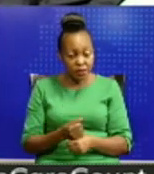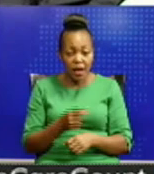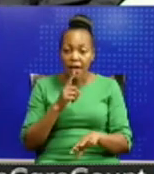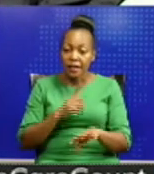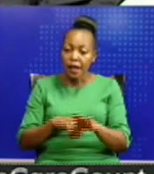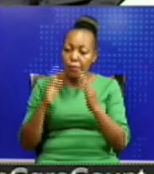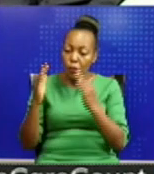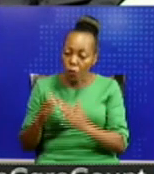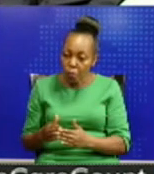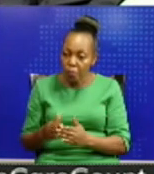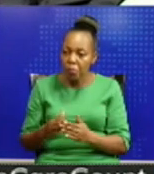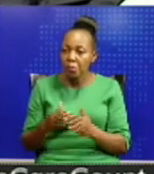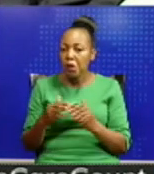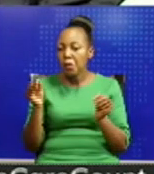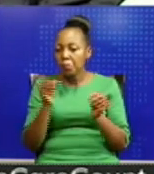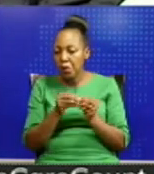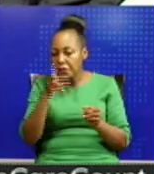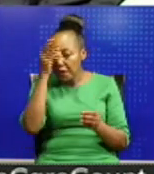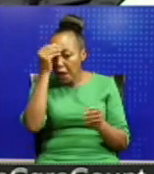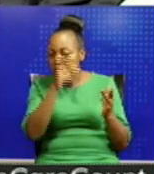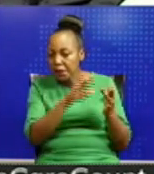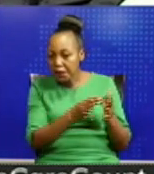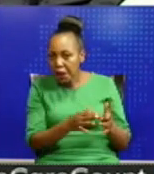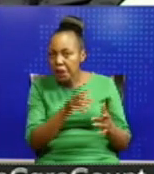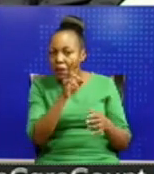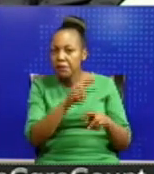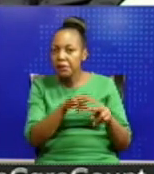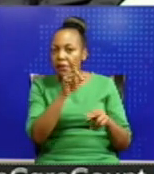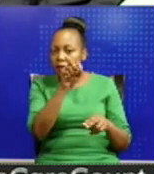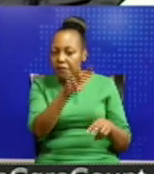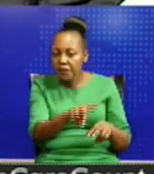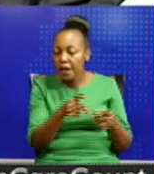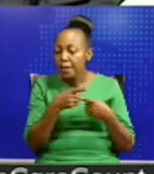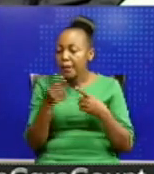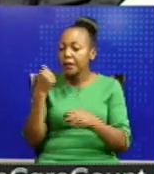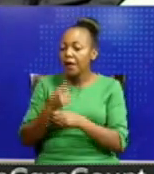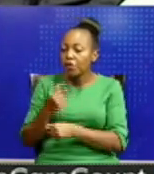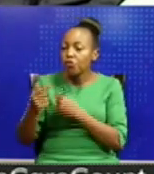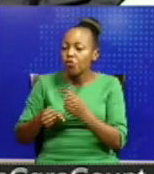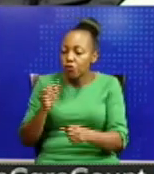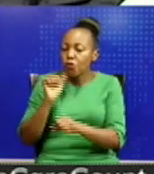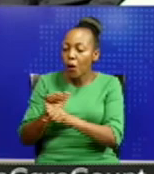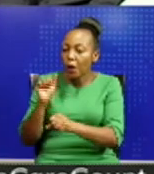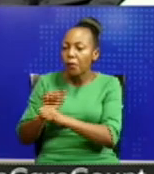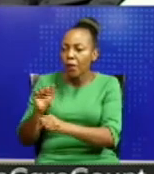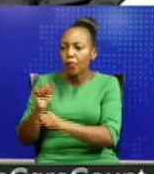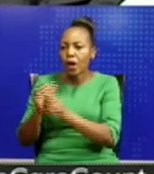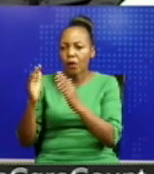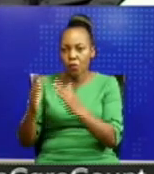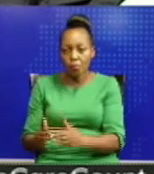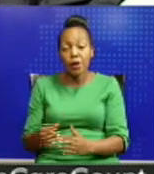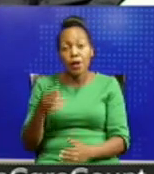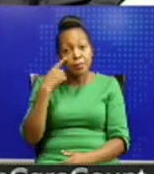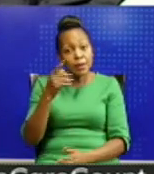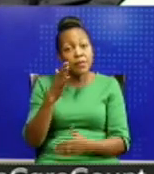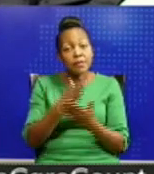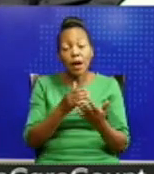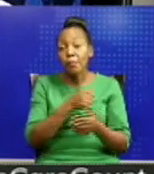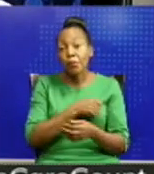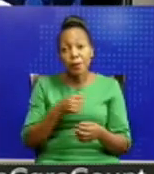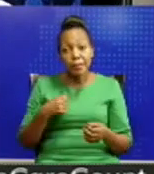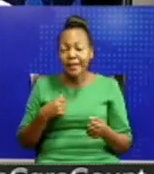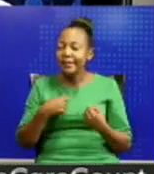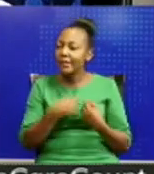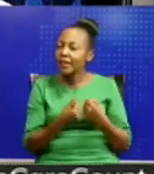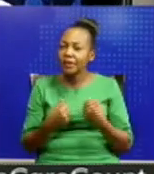do 90% or 100% of the chores in the household. Expand more on that. Yes. I have actually seen even some women are finding it